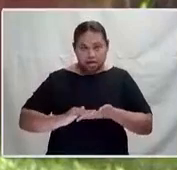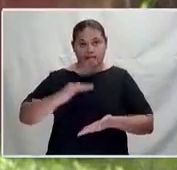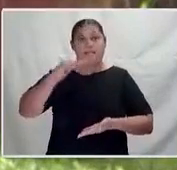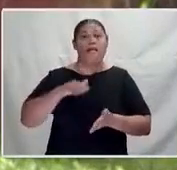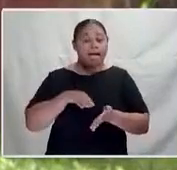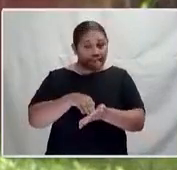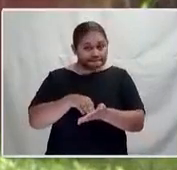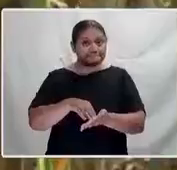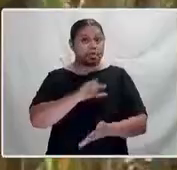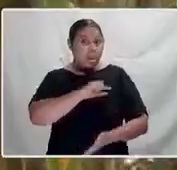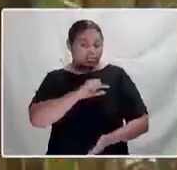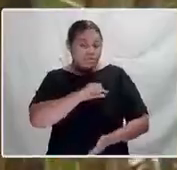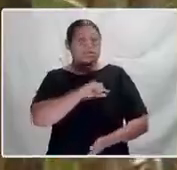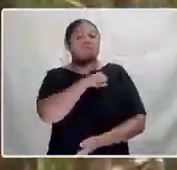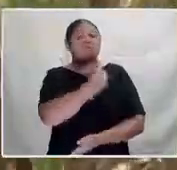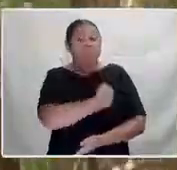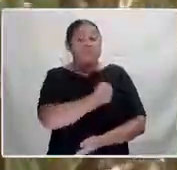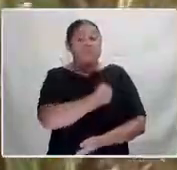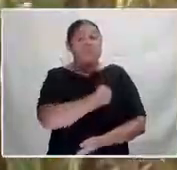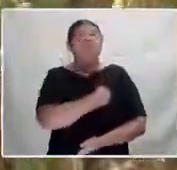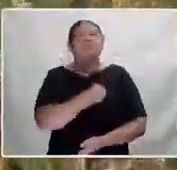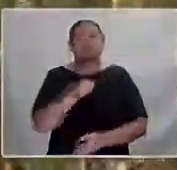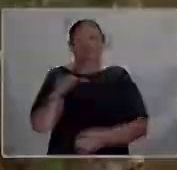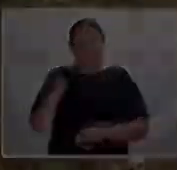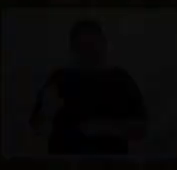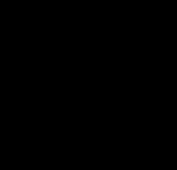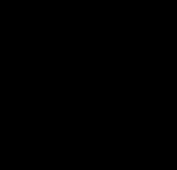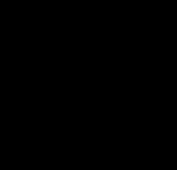quality but also strengthen the efforts within the industry. Philippe Naikaso, FBC.